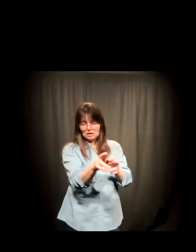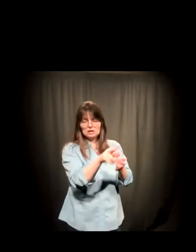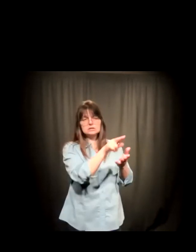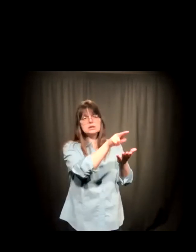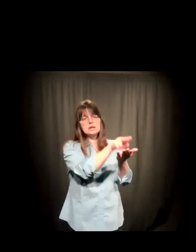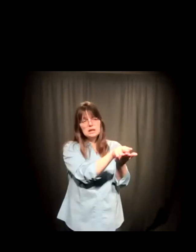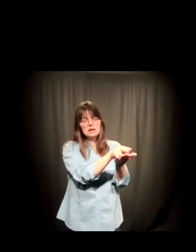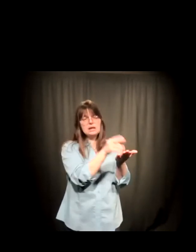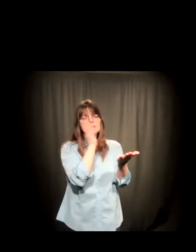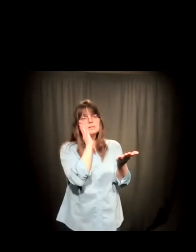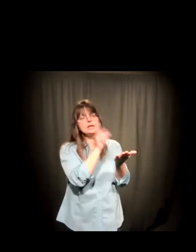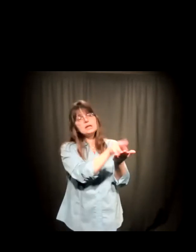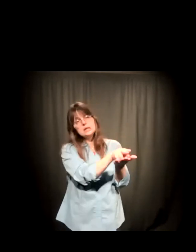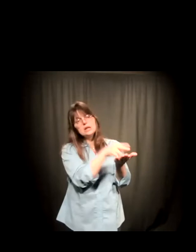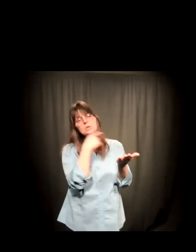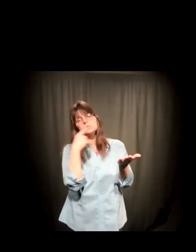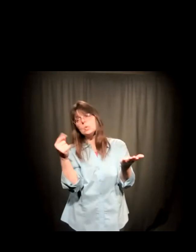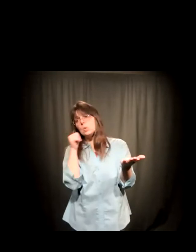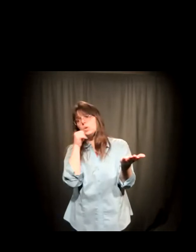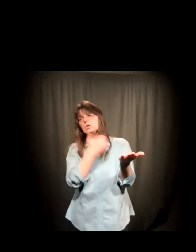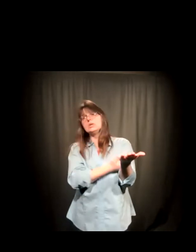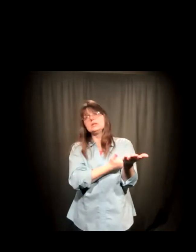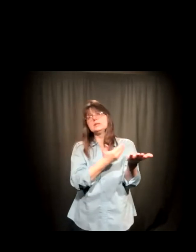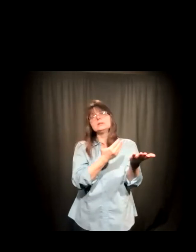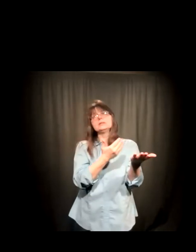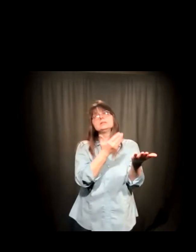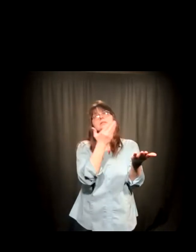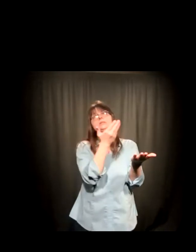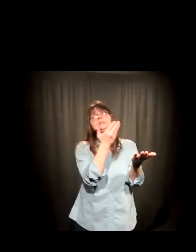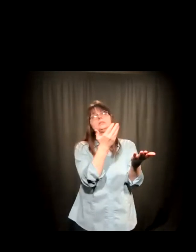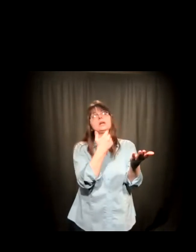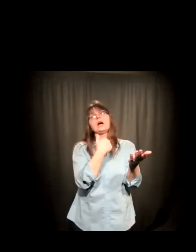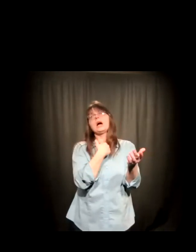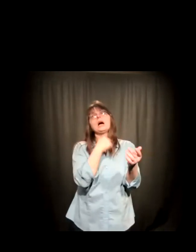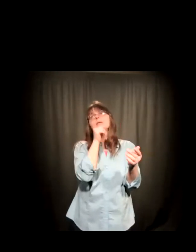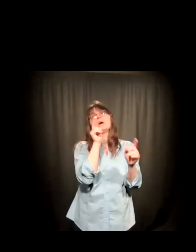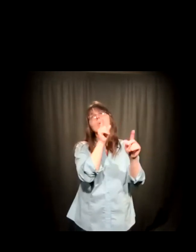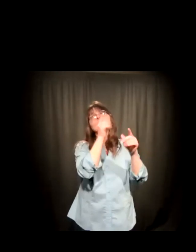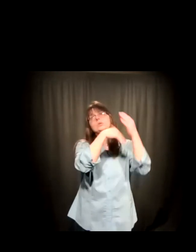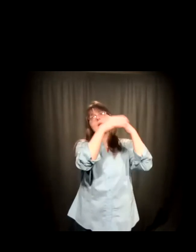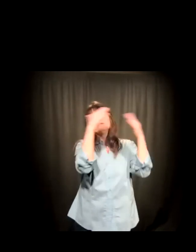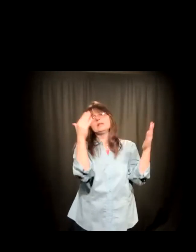said, because I'm stupid, because I'm low, because I sign.